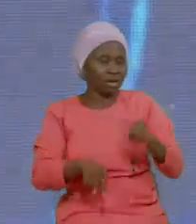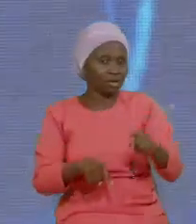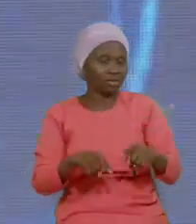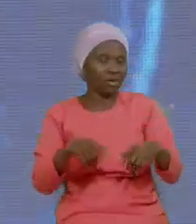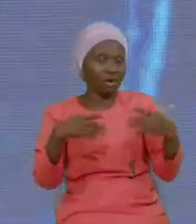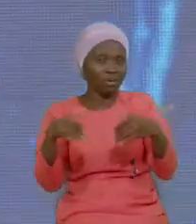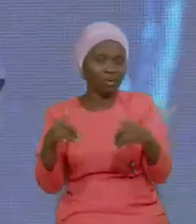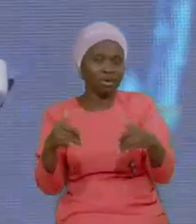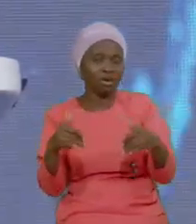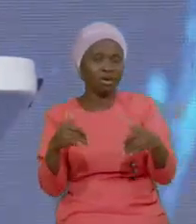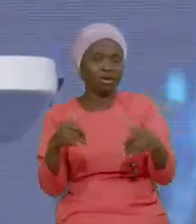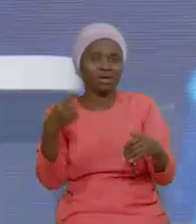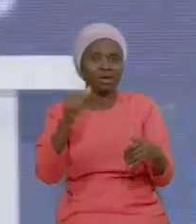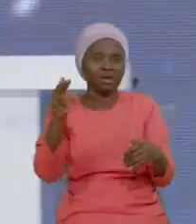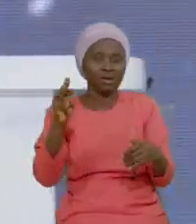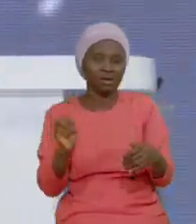well.